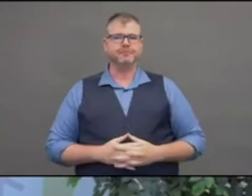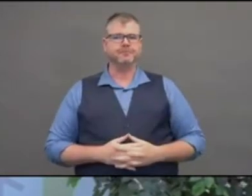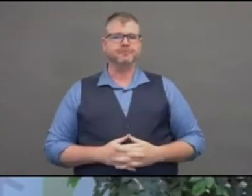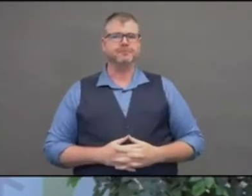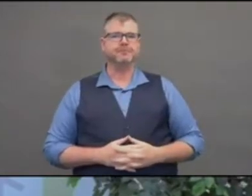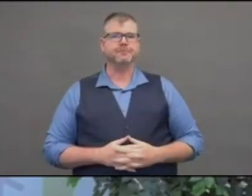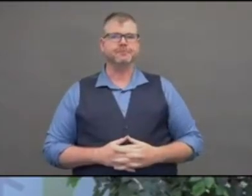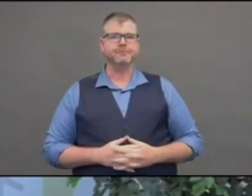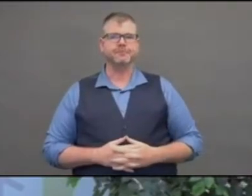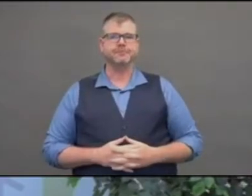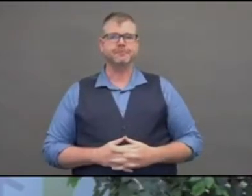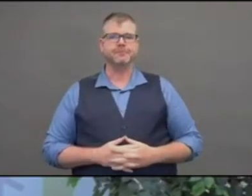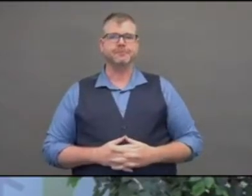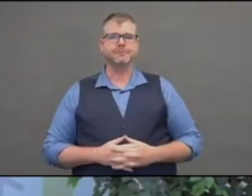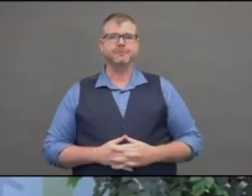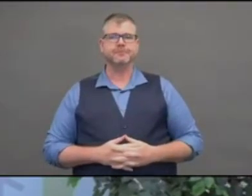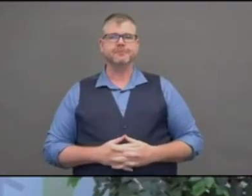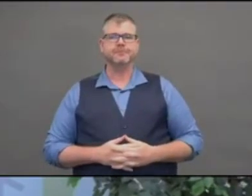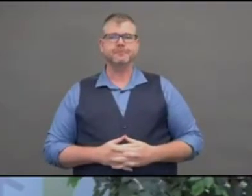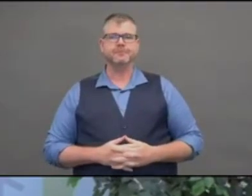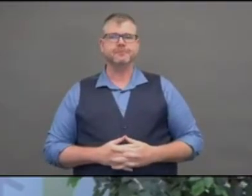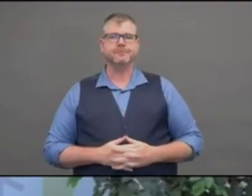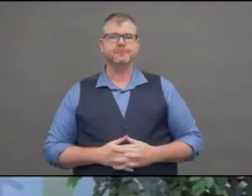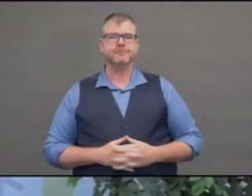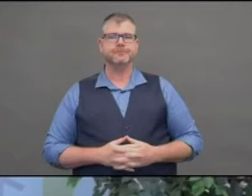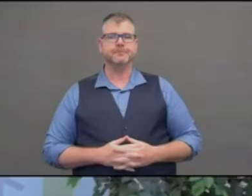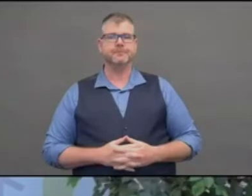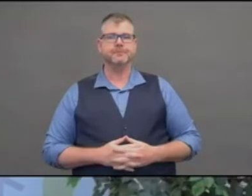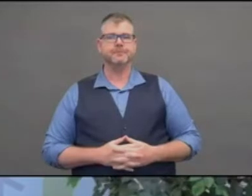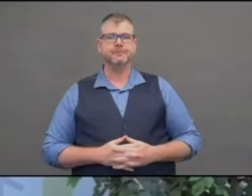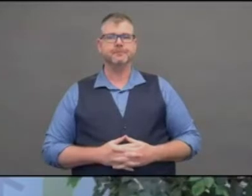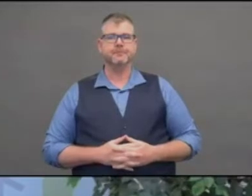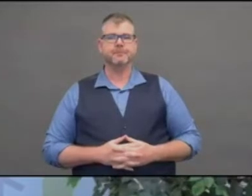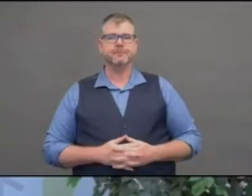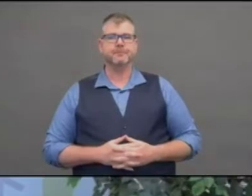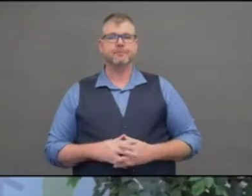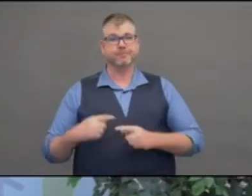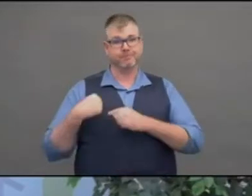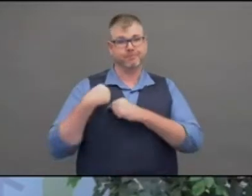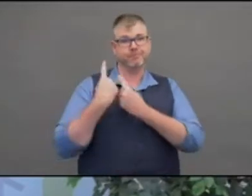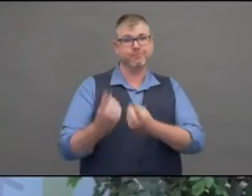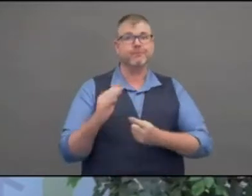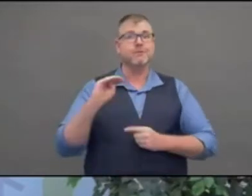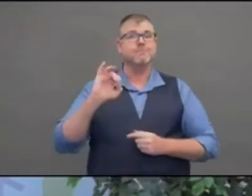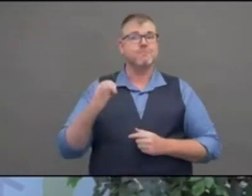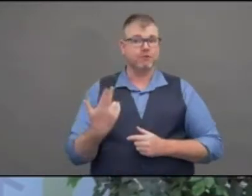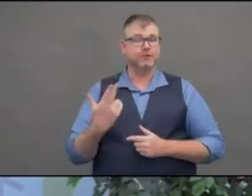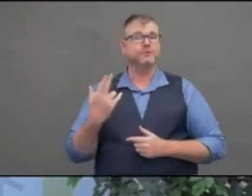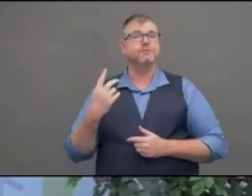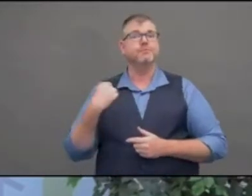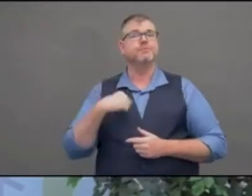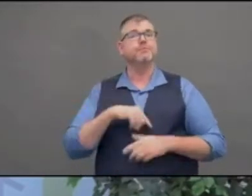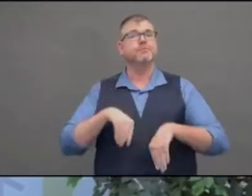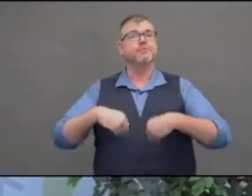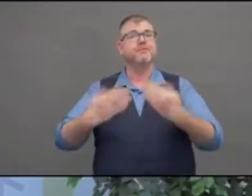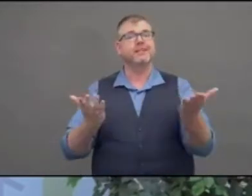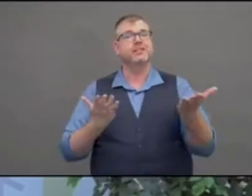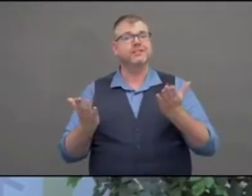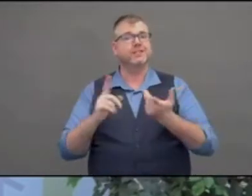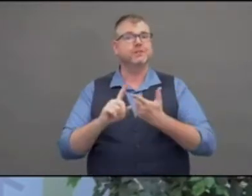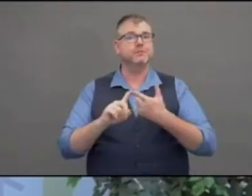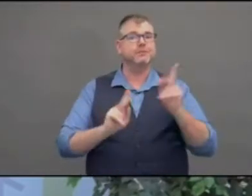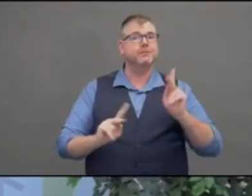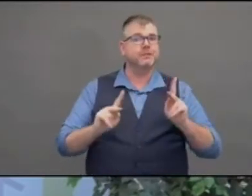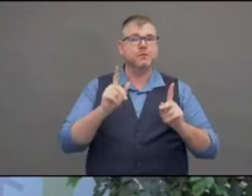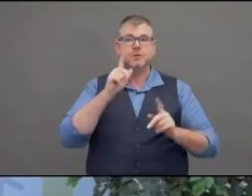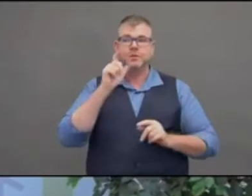we have been working with our clients and our customers to help provide their needs in this COVID impact. And